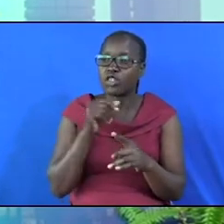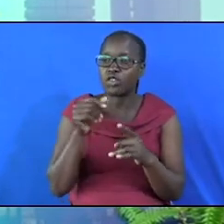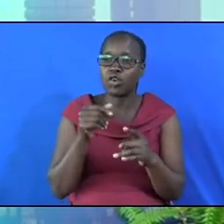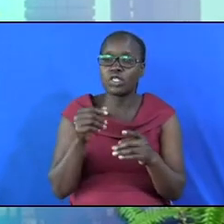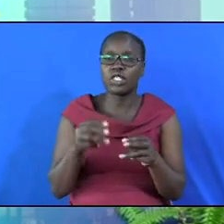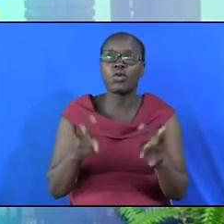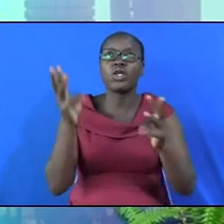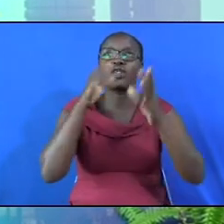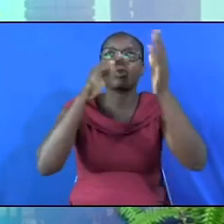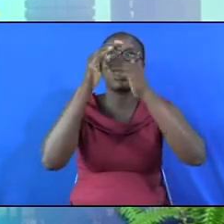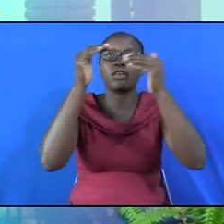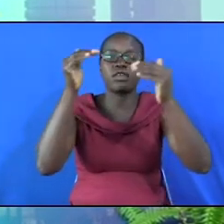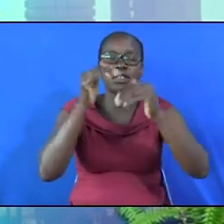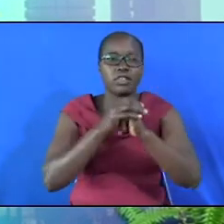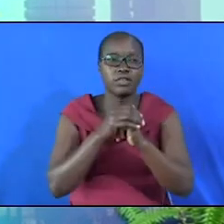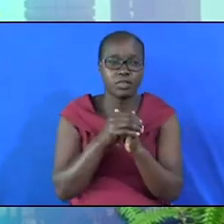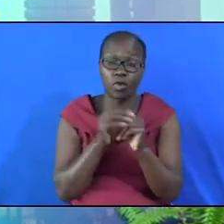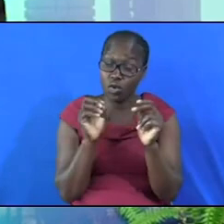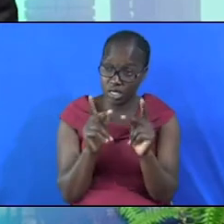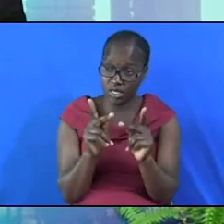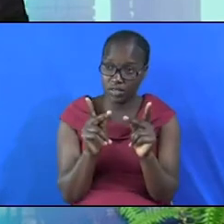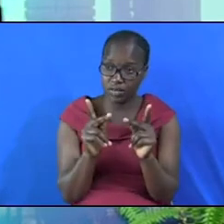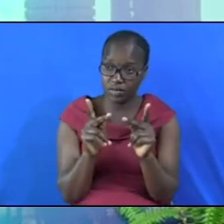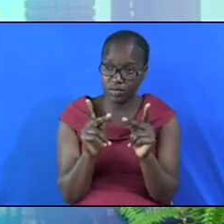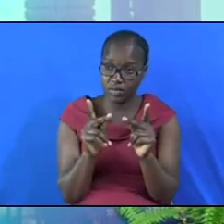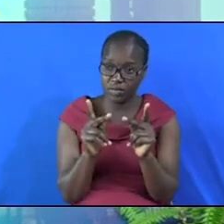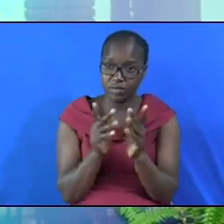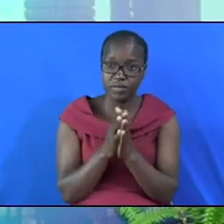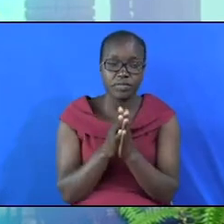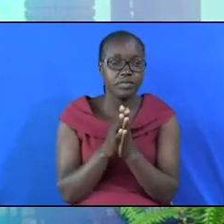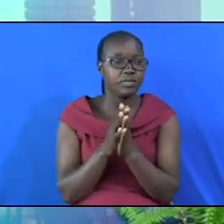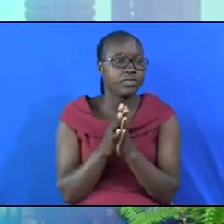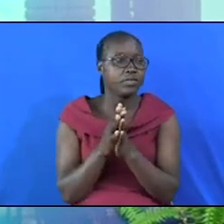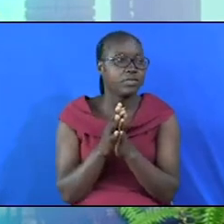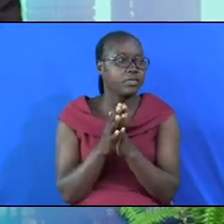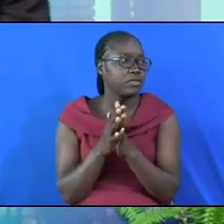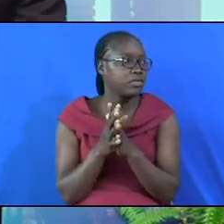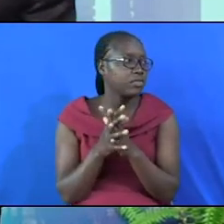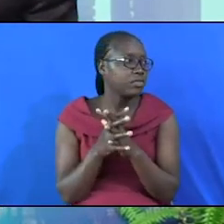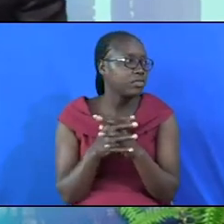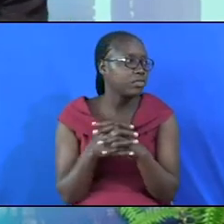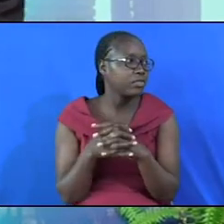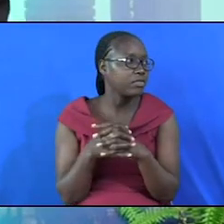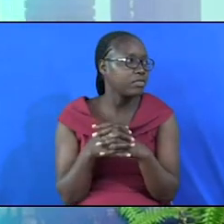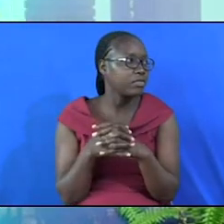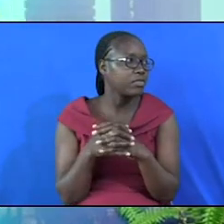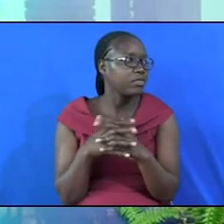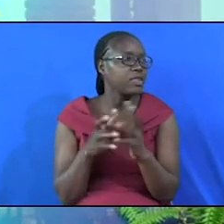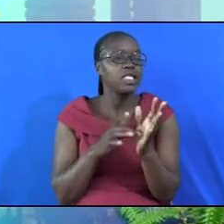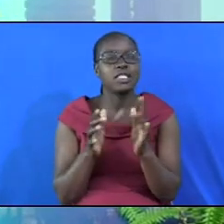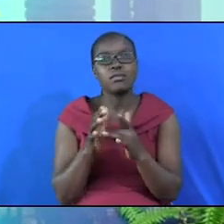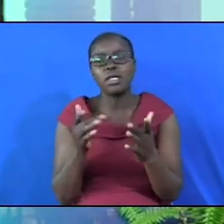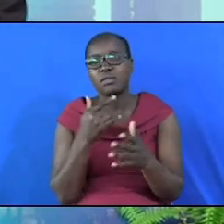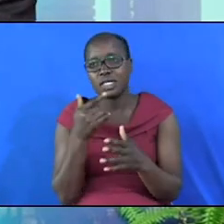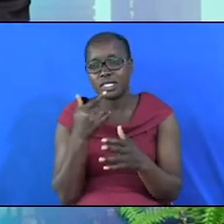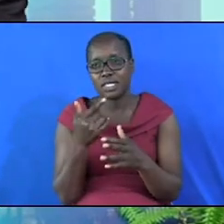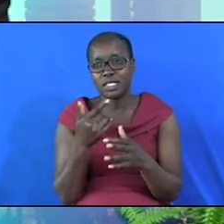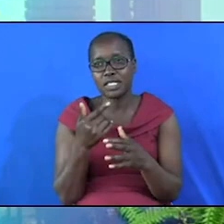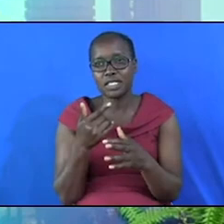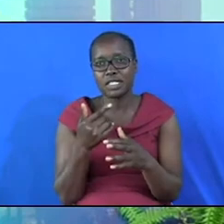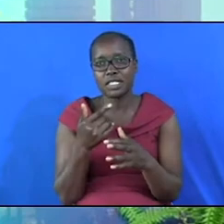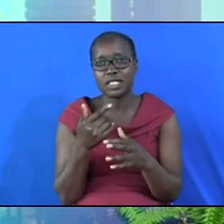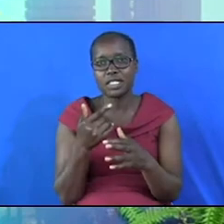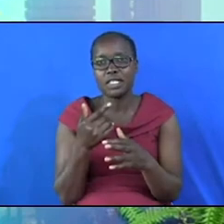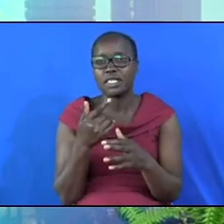what? It's okay. I'm in the Bible. The Bible says